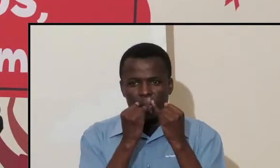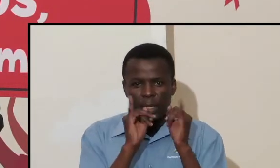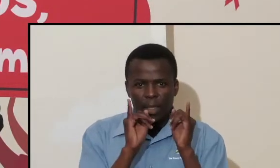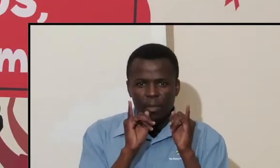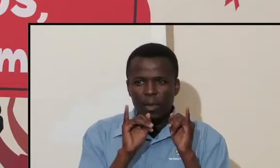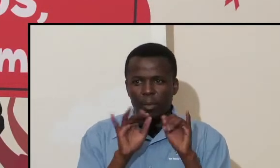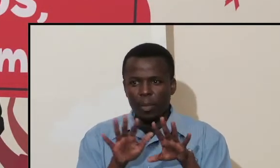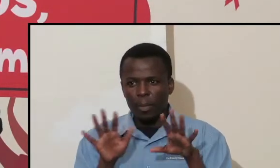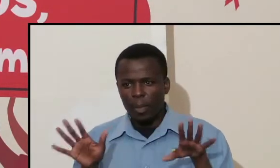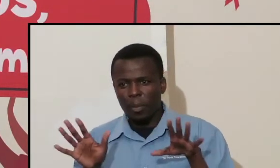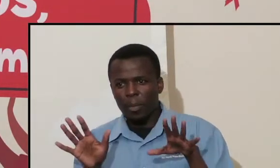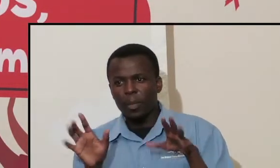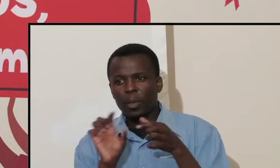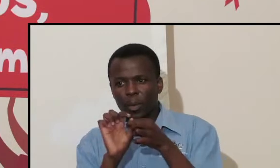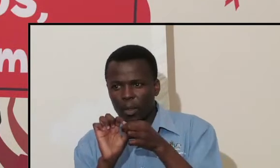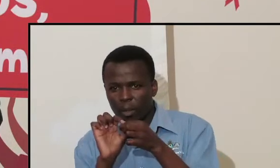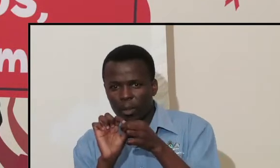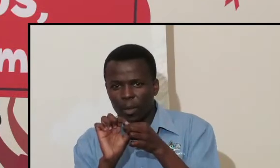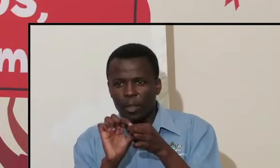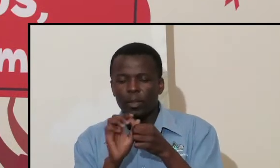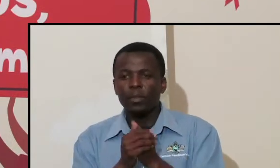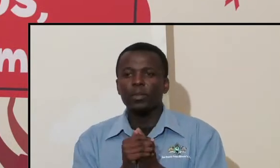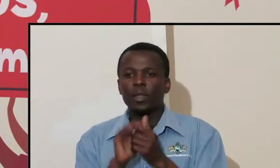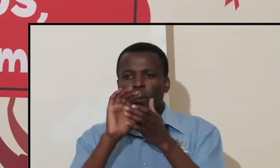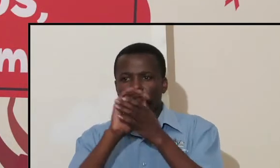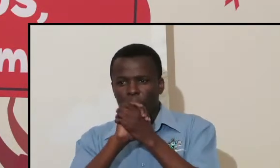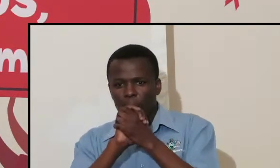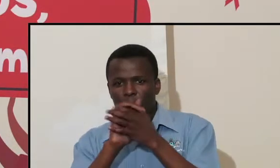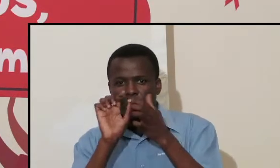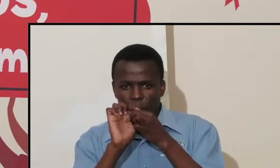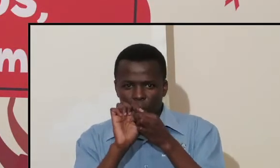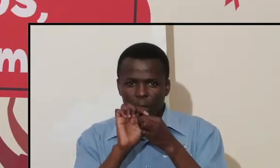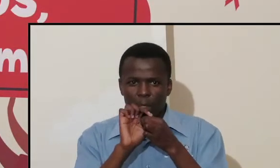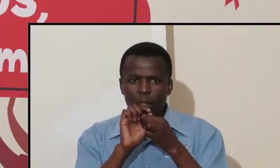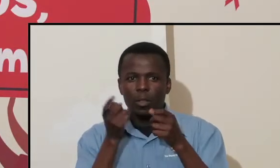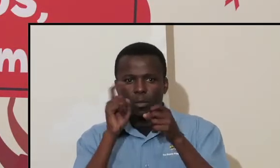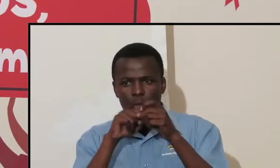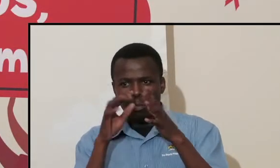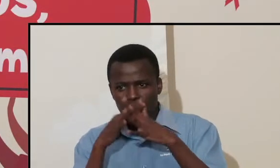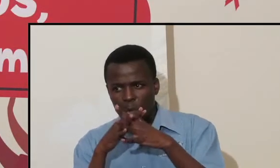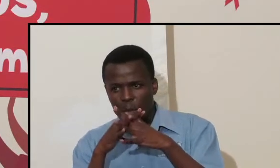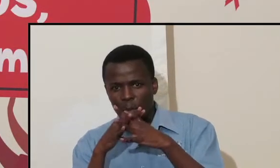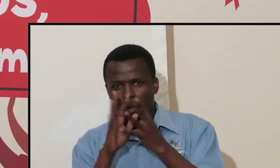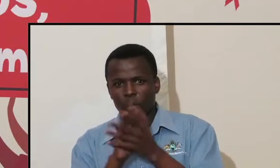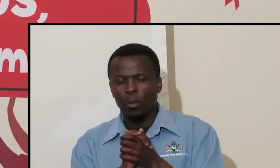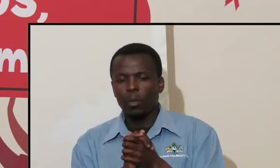as partner organizations present here today,